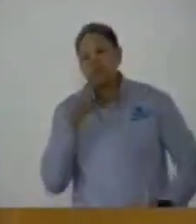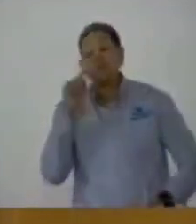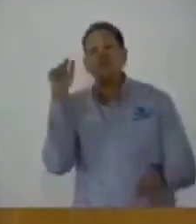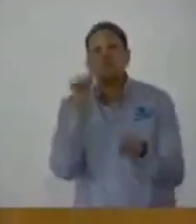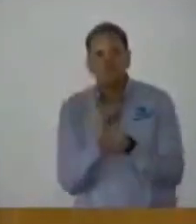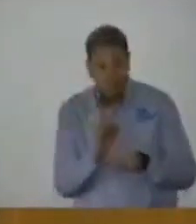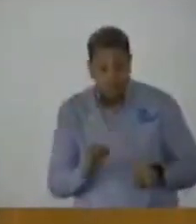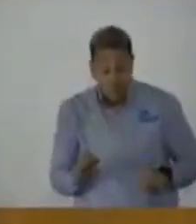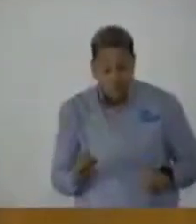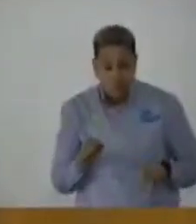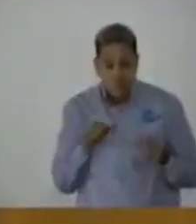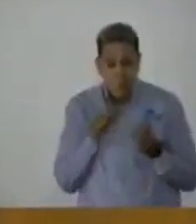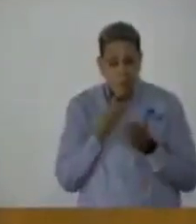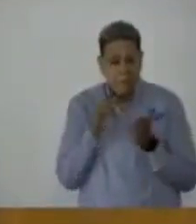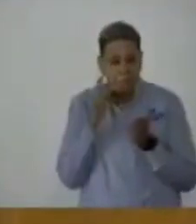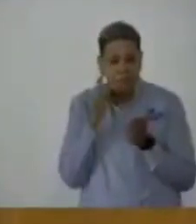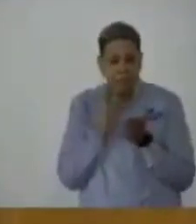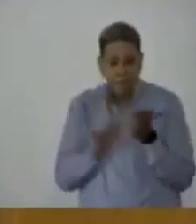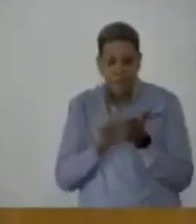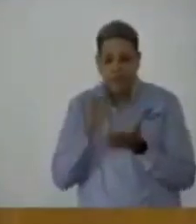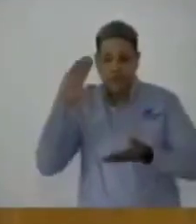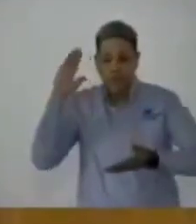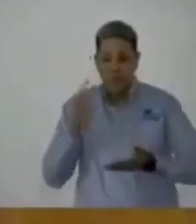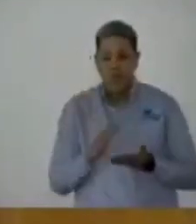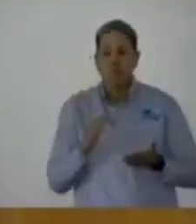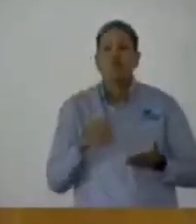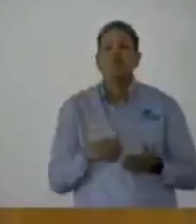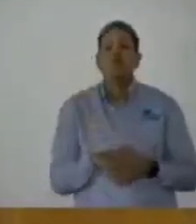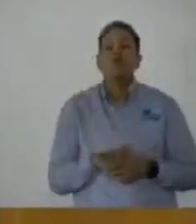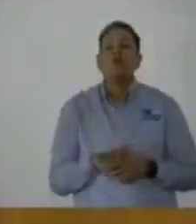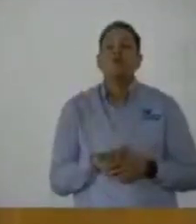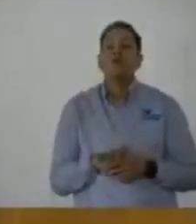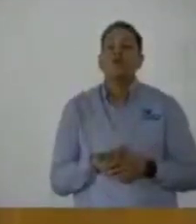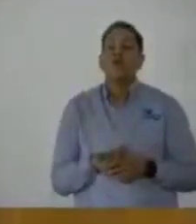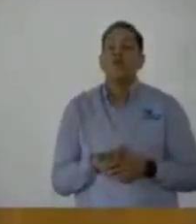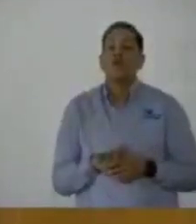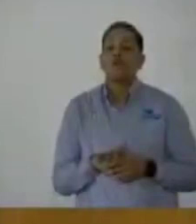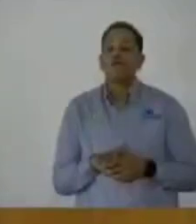actual principal of the debt. So